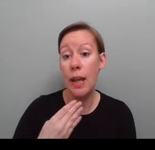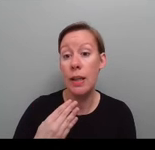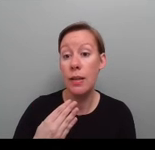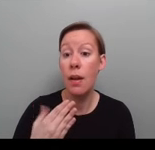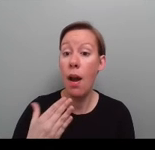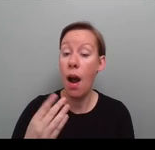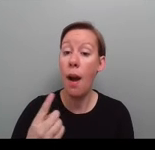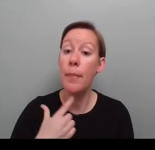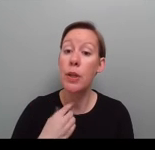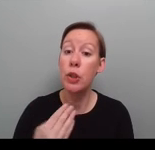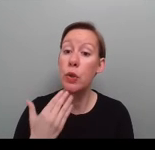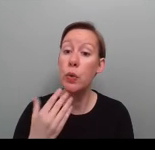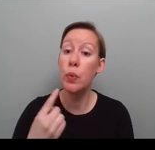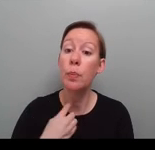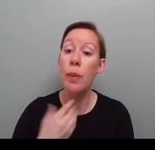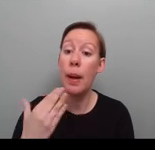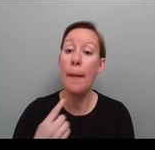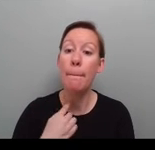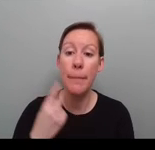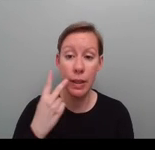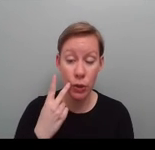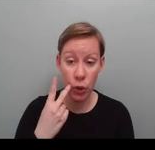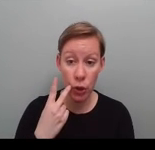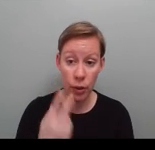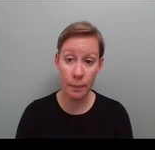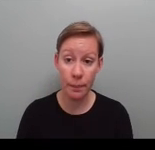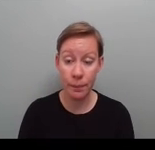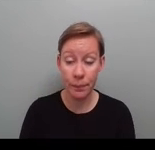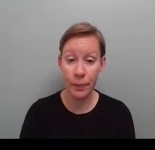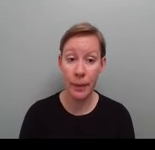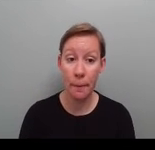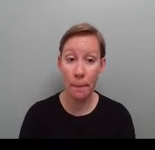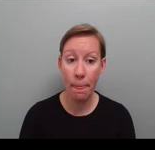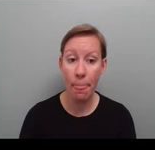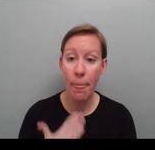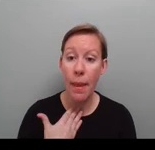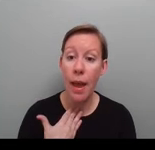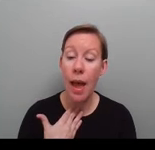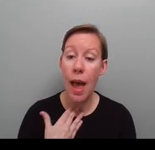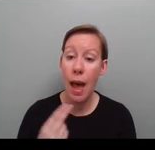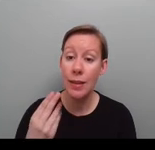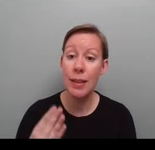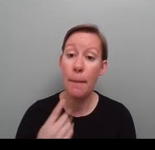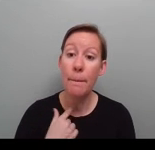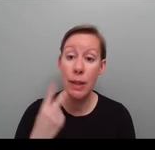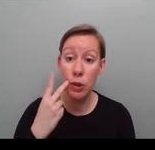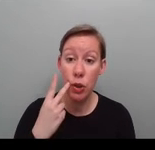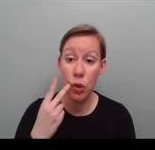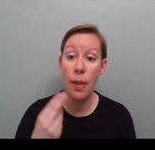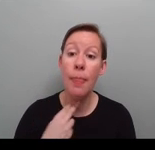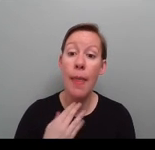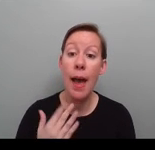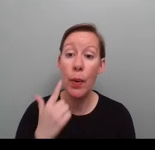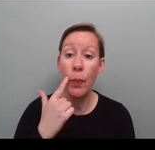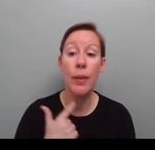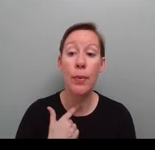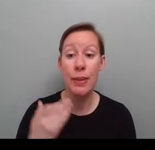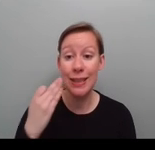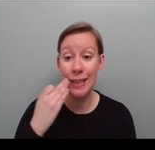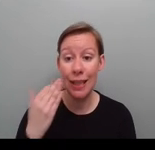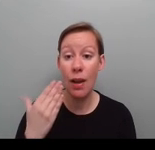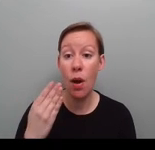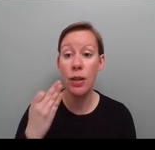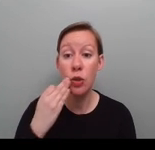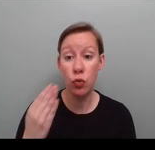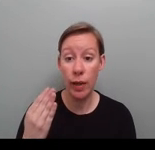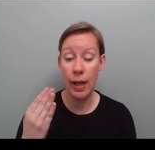where you could put a profile picture similar to what you might have in Google Classroom as a picture, an image that we could see